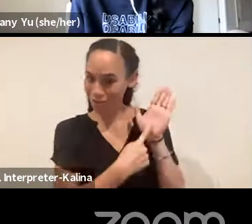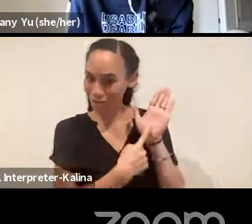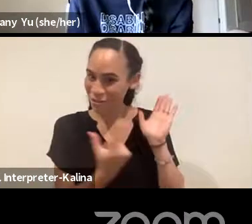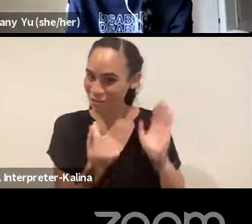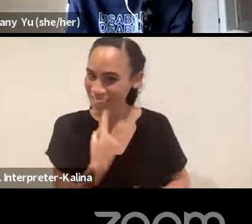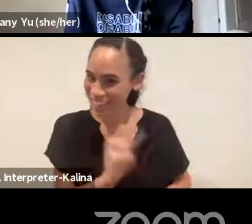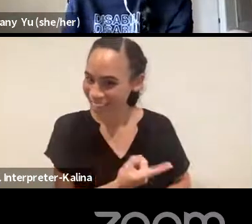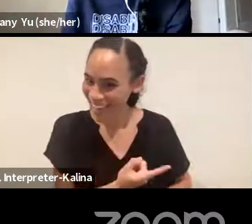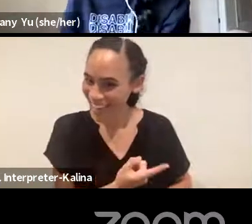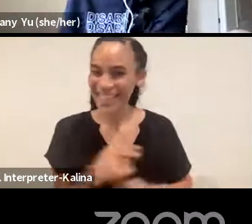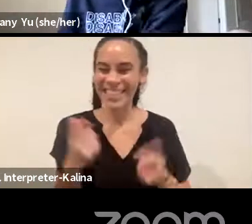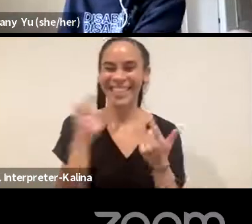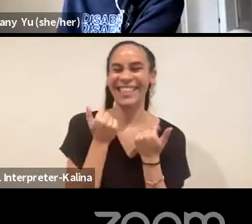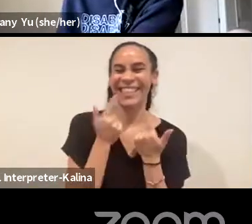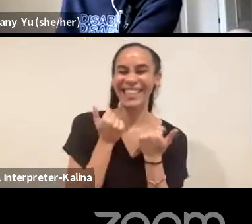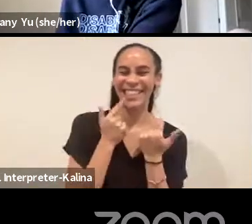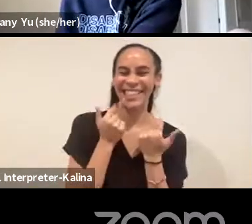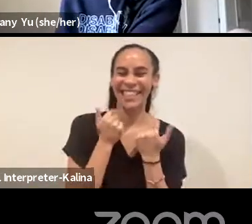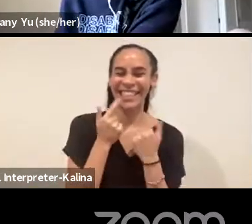but